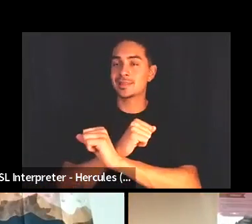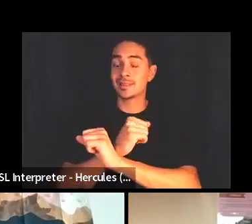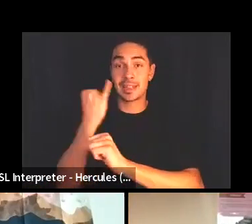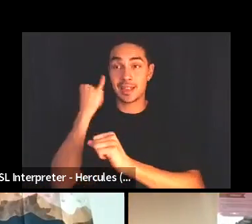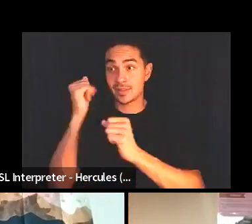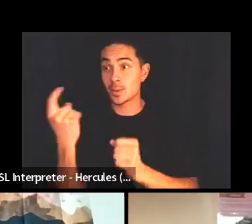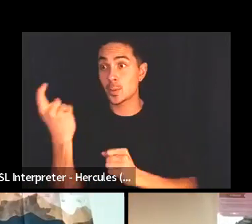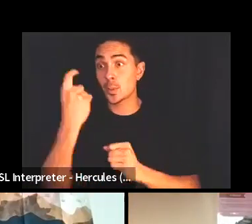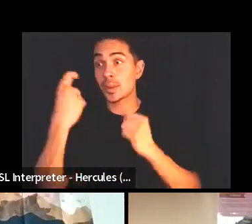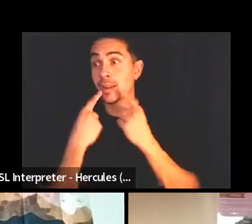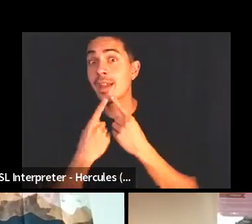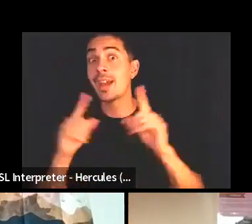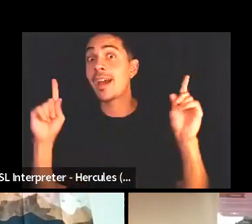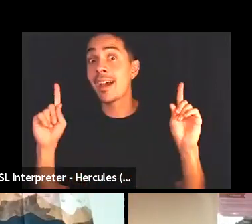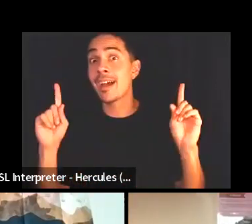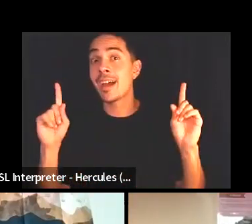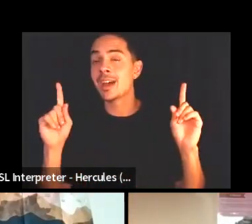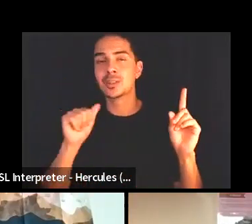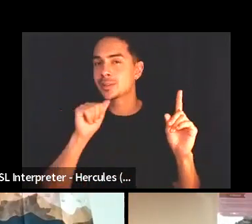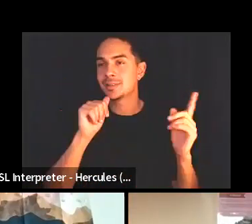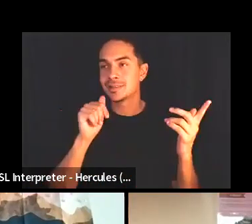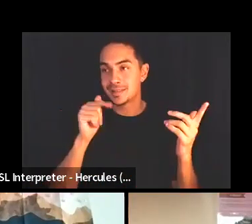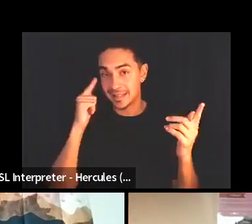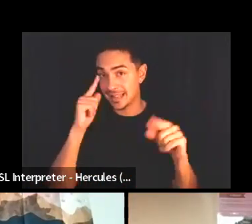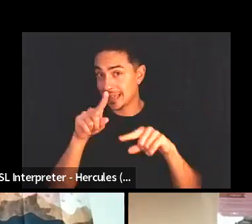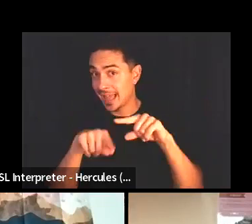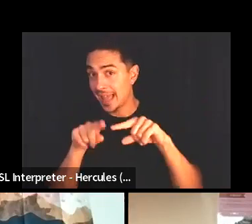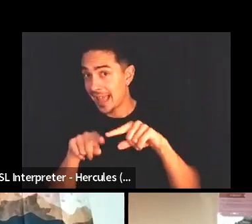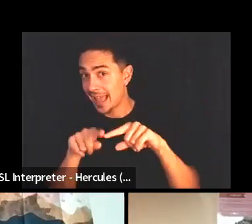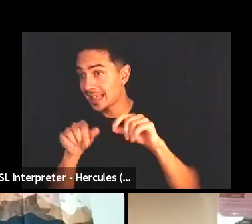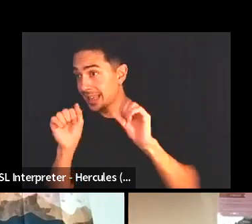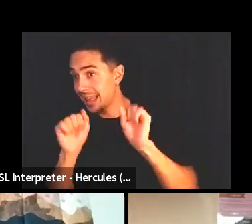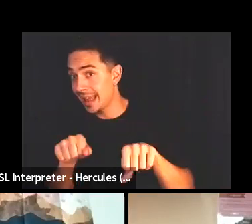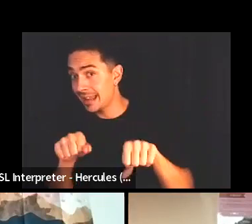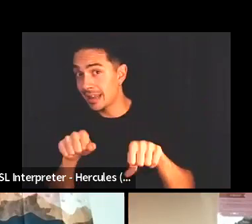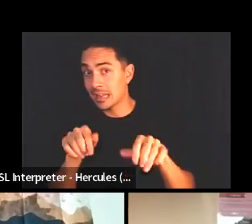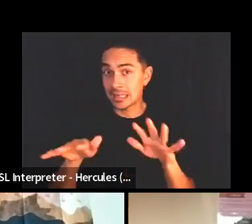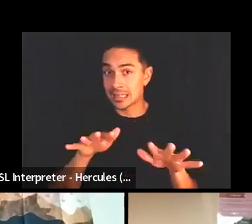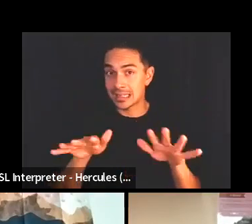fight crazy either. I mean, that's my little saying from way back, is you can't fight crazy. Like